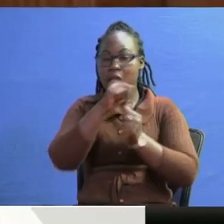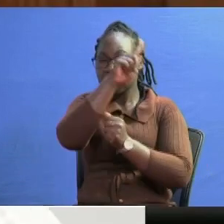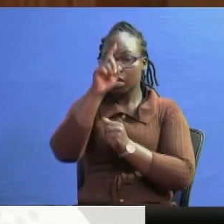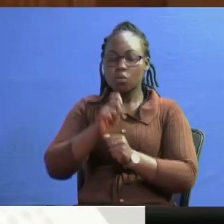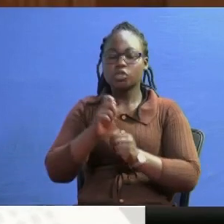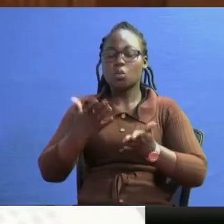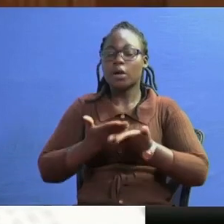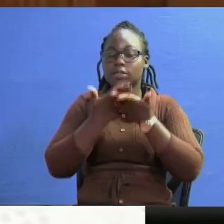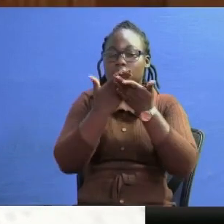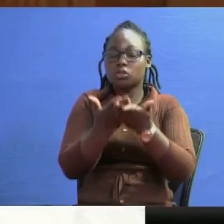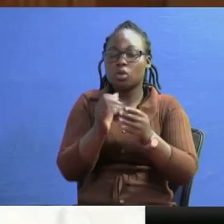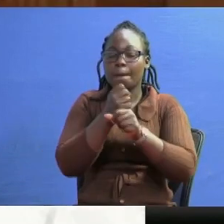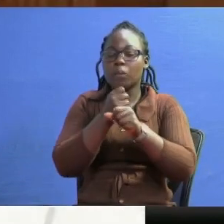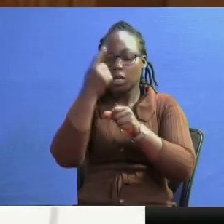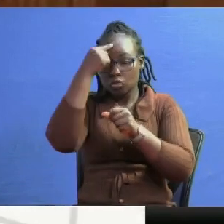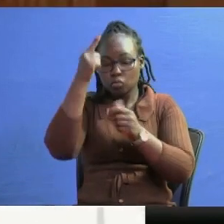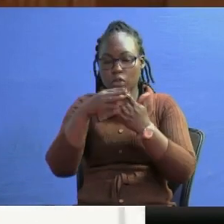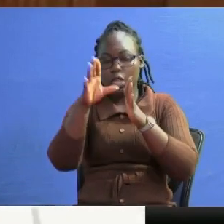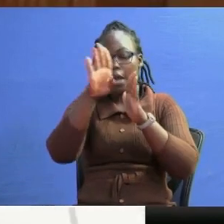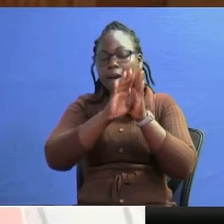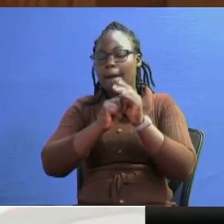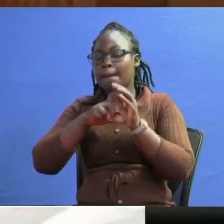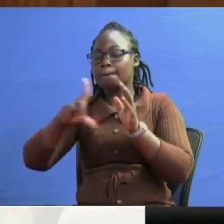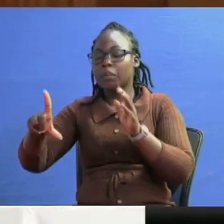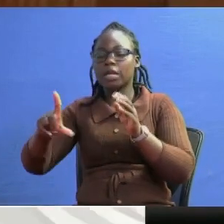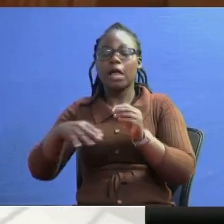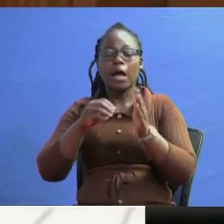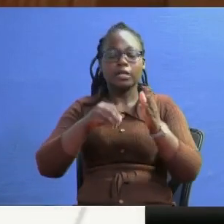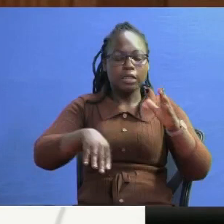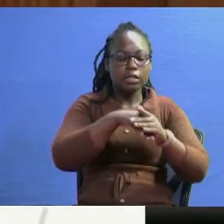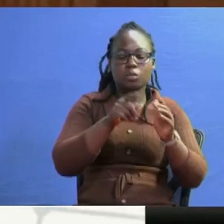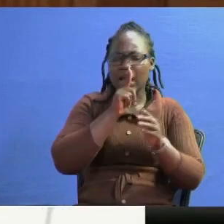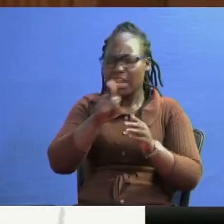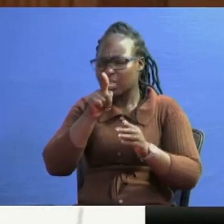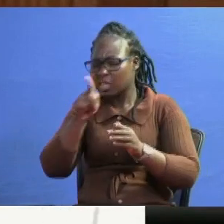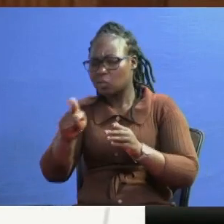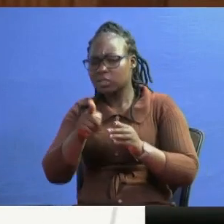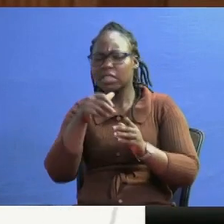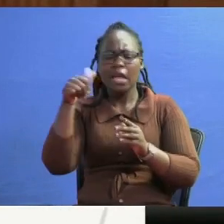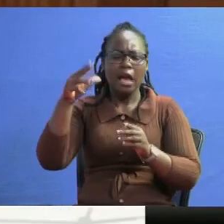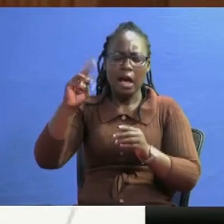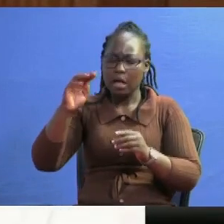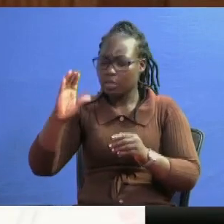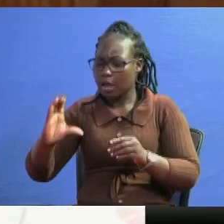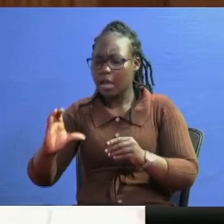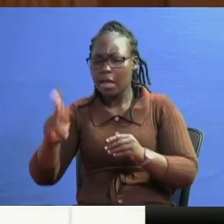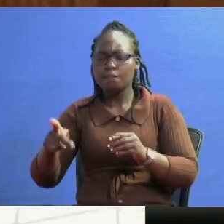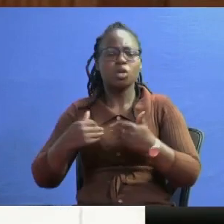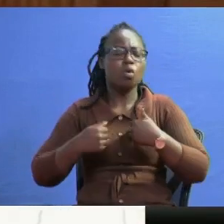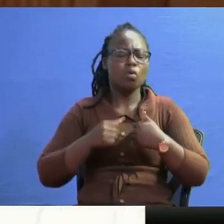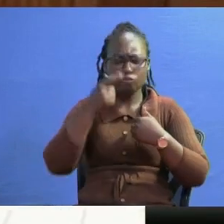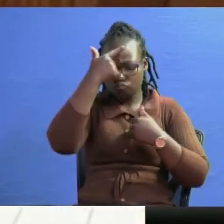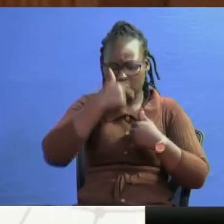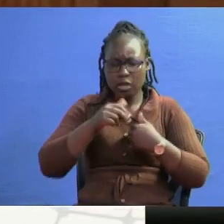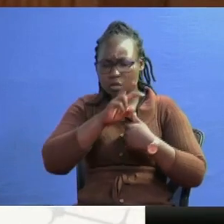the suggestions for amendments to the bill were entirely dismissed, accusing their fellow MPs of blindly following directives from